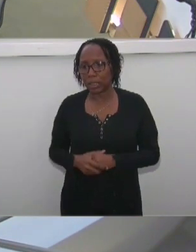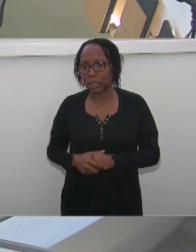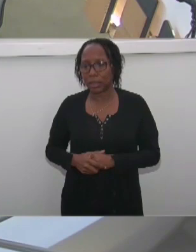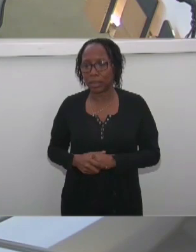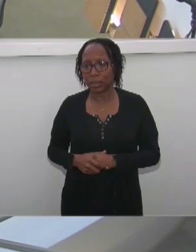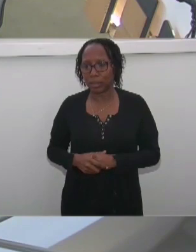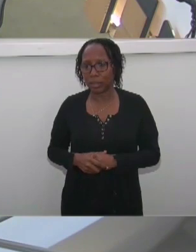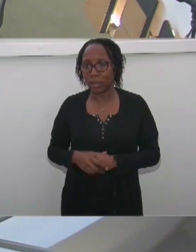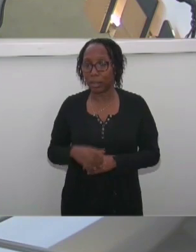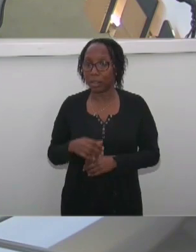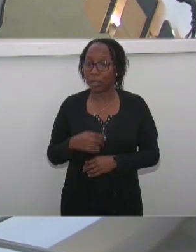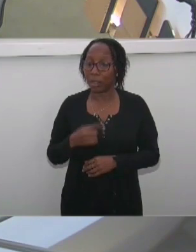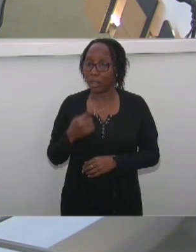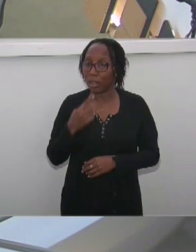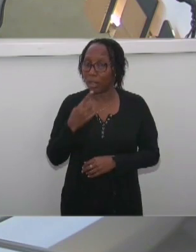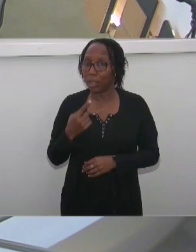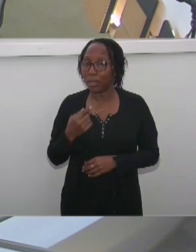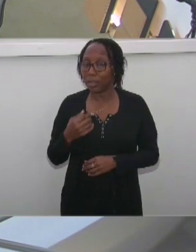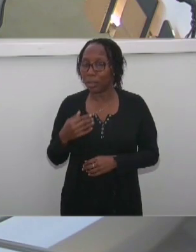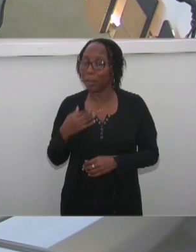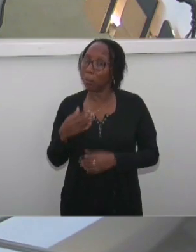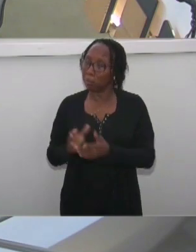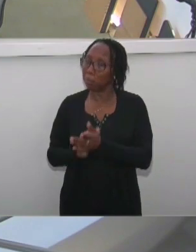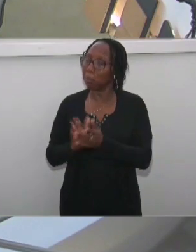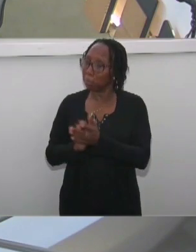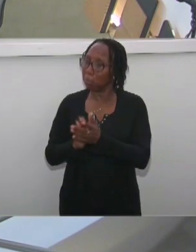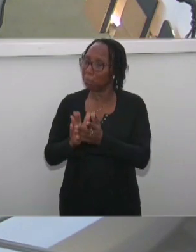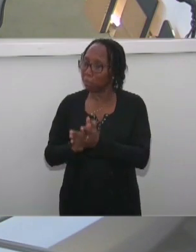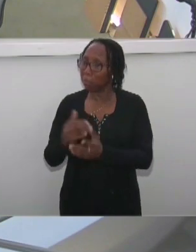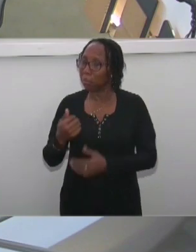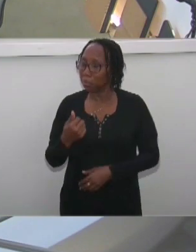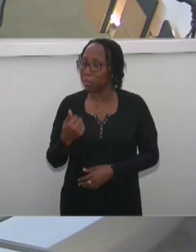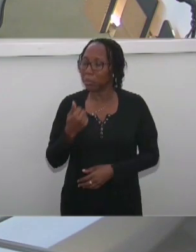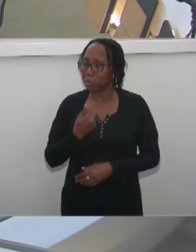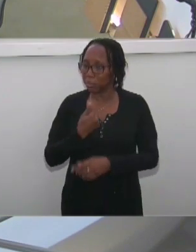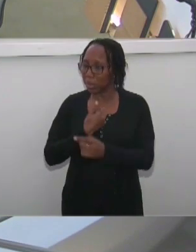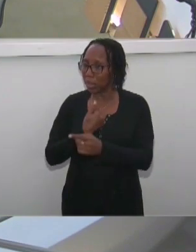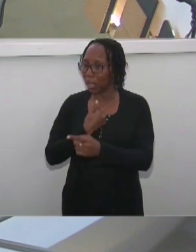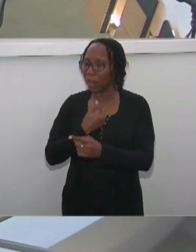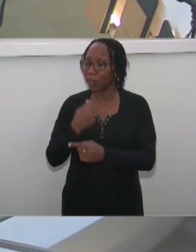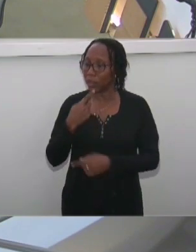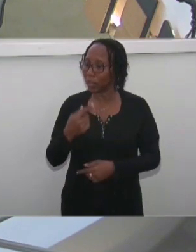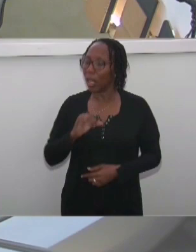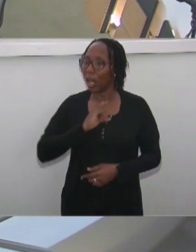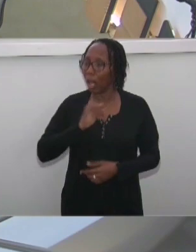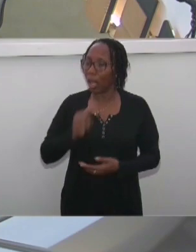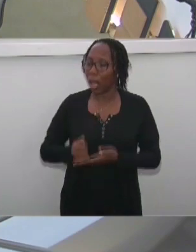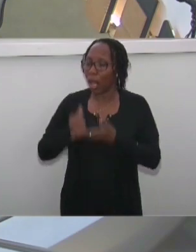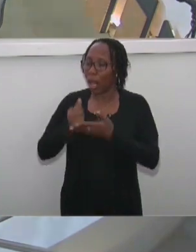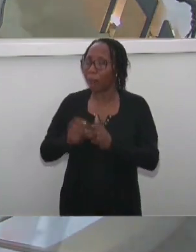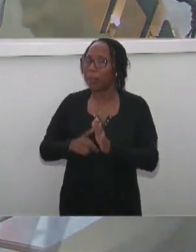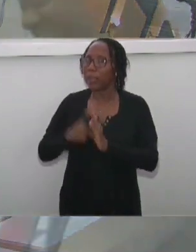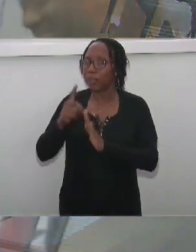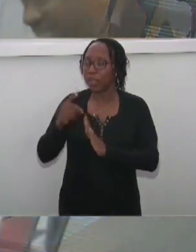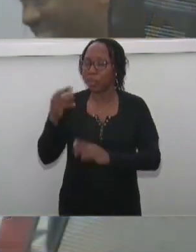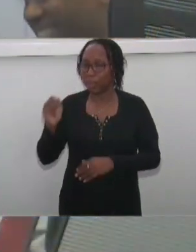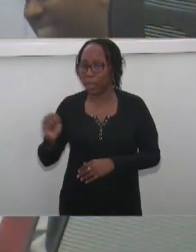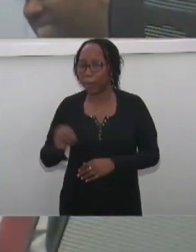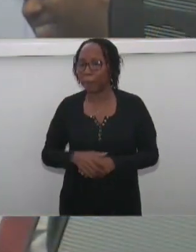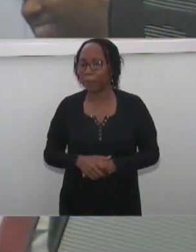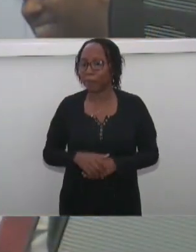existing diplomatic missions with a view to retain, retrain, and sustain a diverse cadre of diplomats